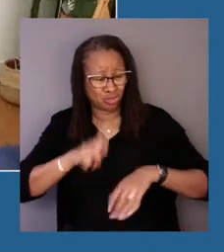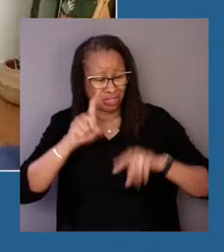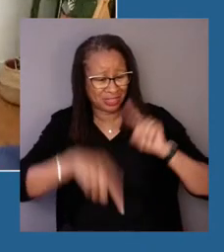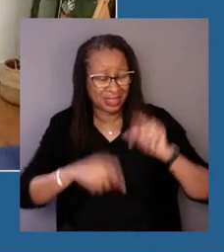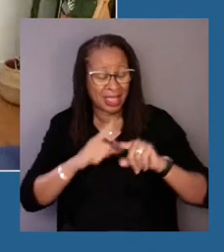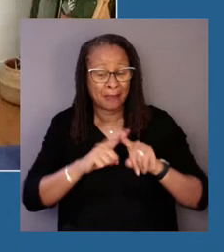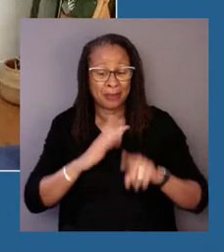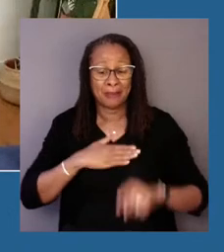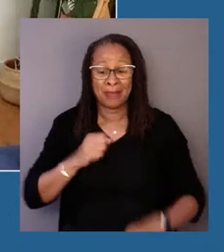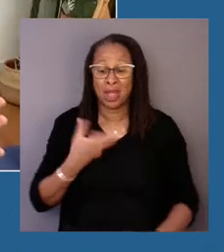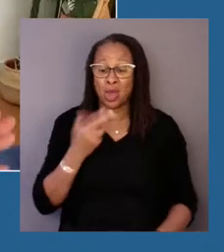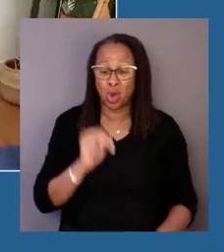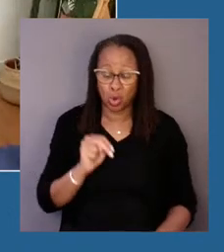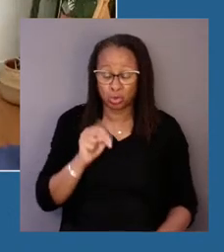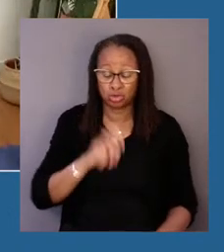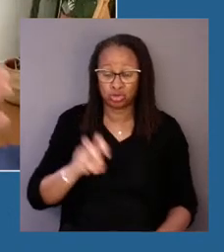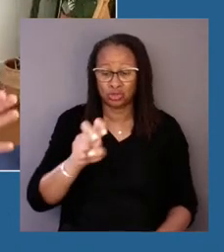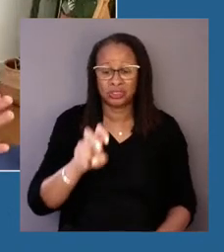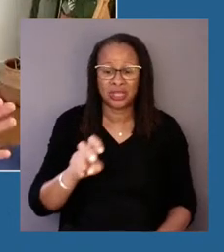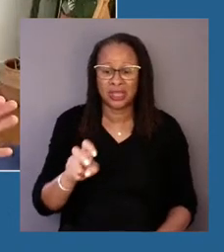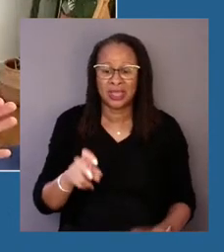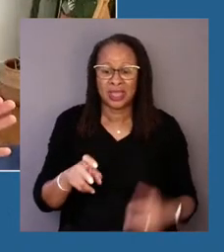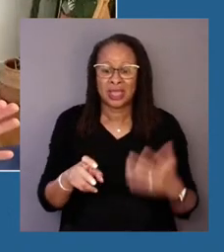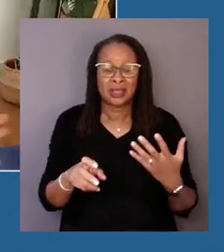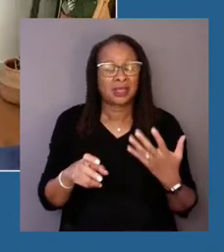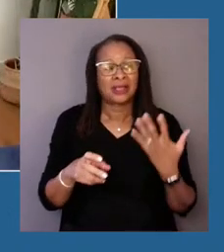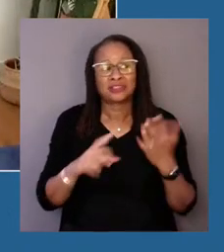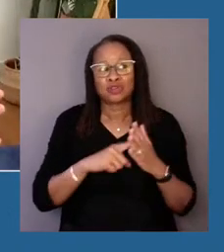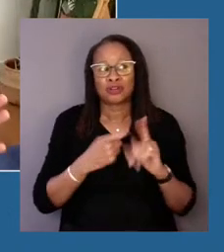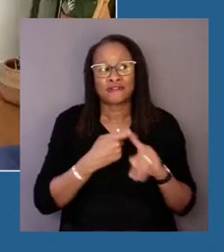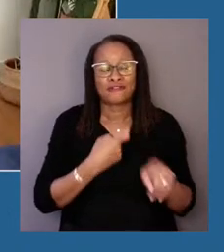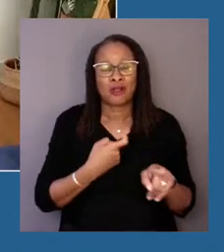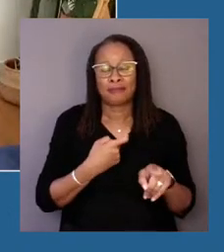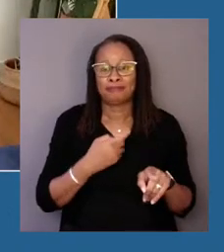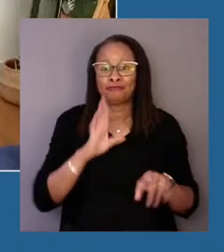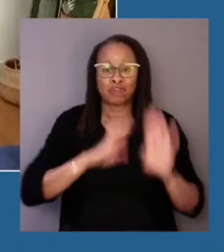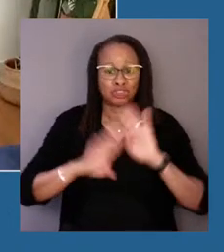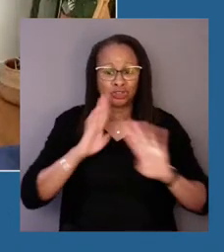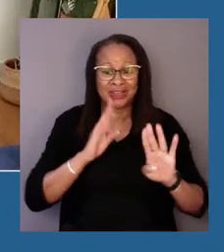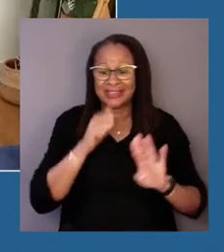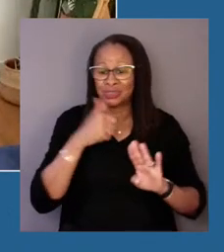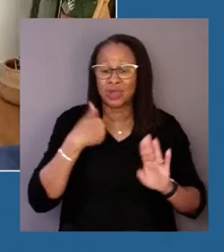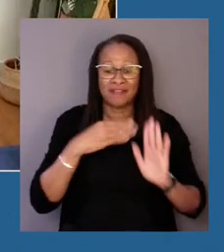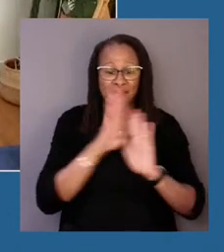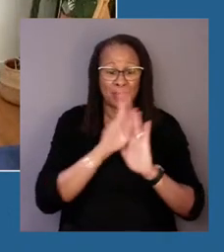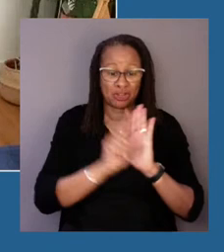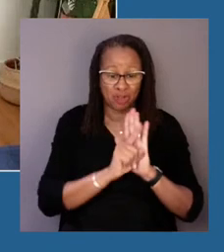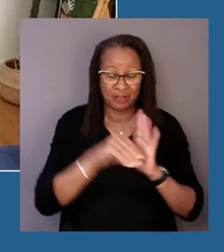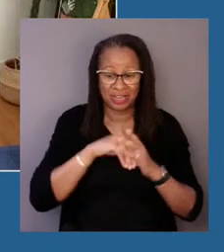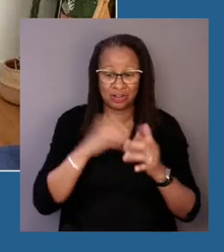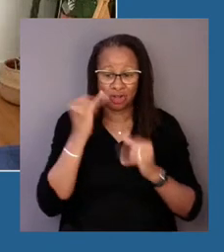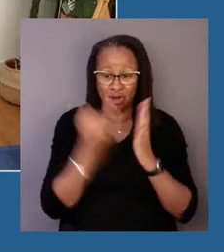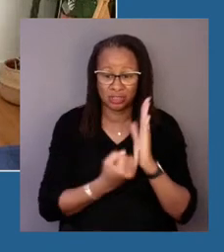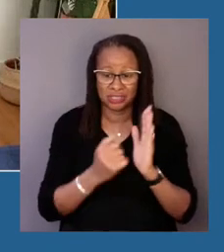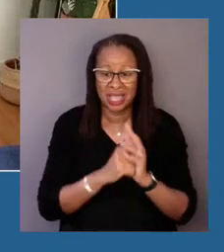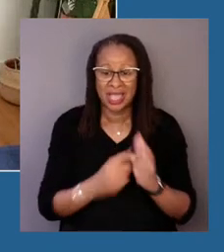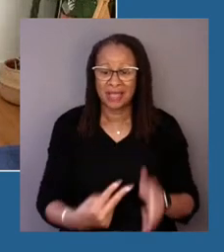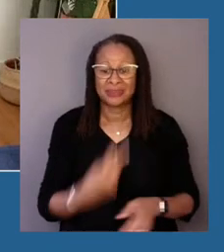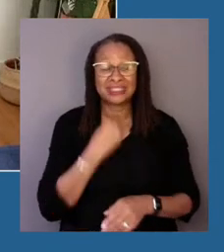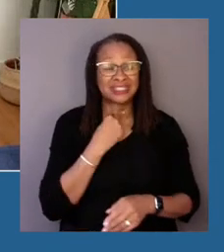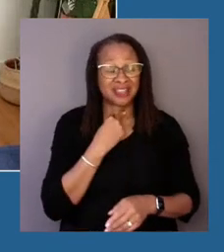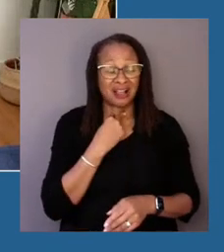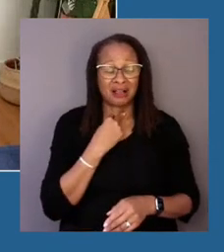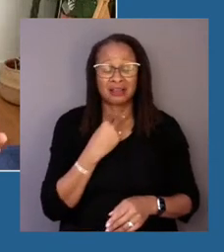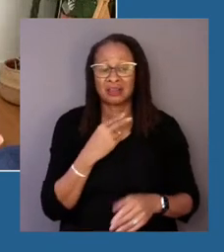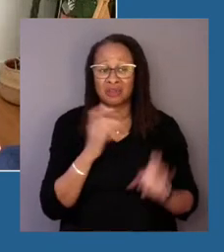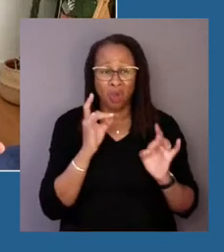creating these visuals just started out of sheer frustration. I have no background in art whatsoever. I was stuck in a really, really awful dead-end